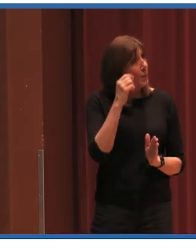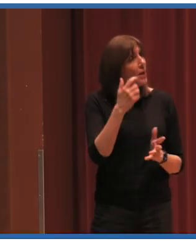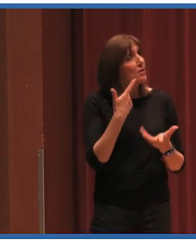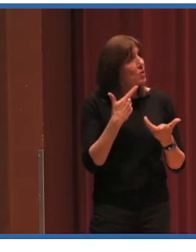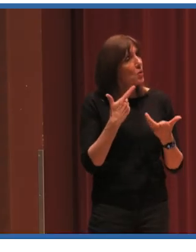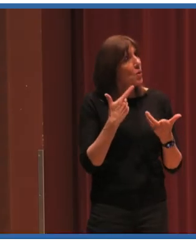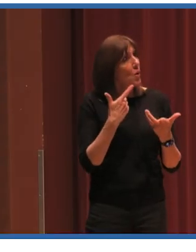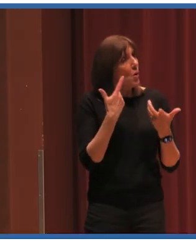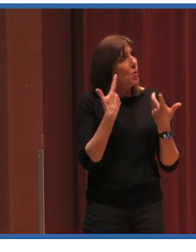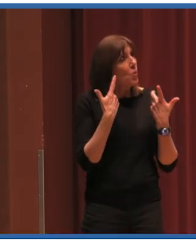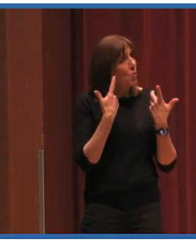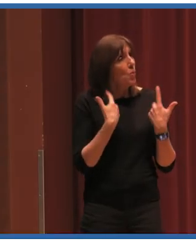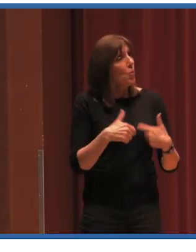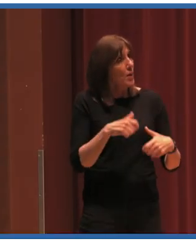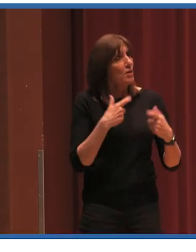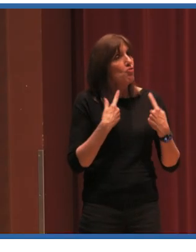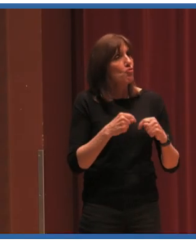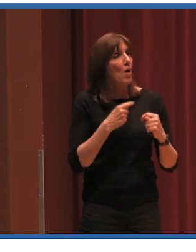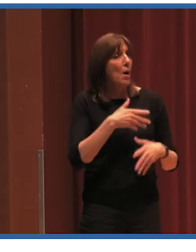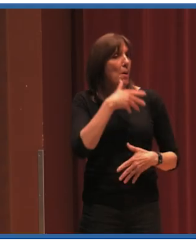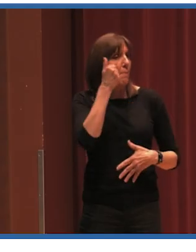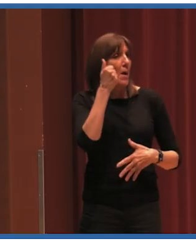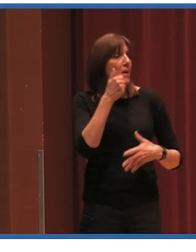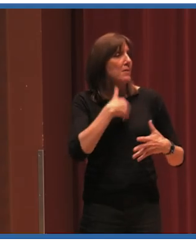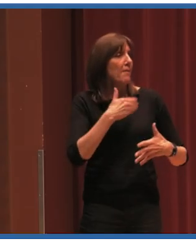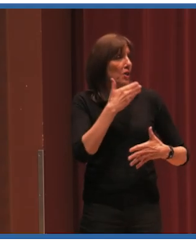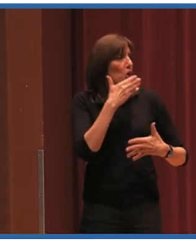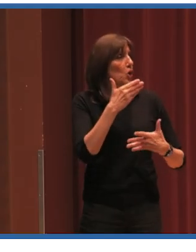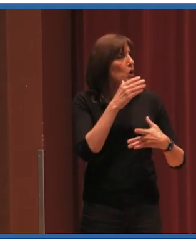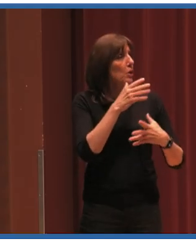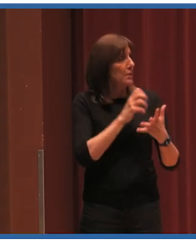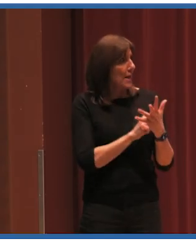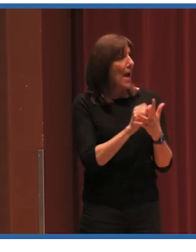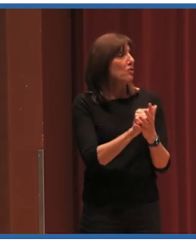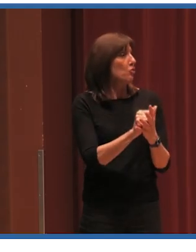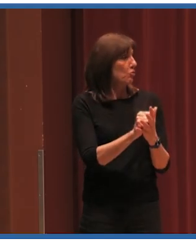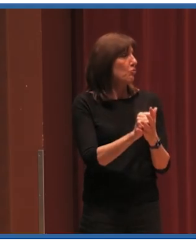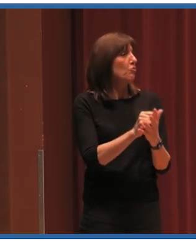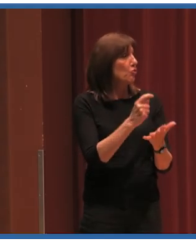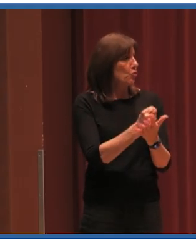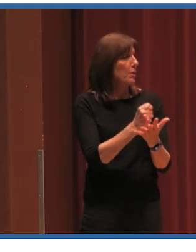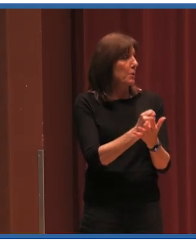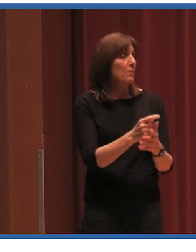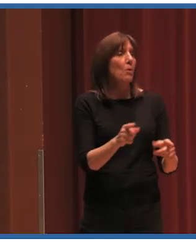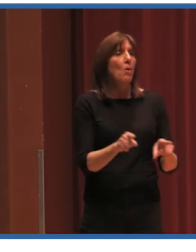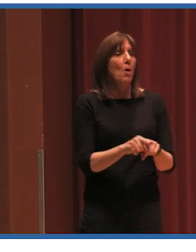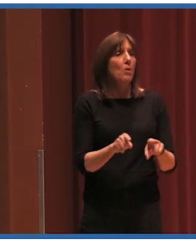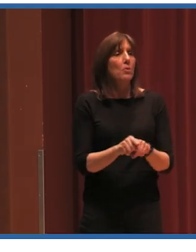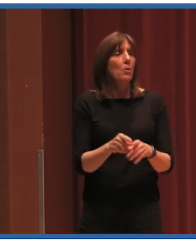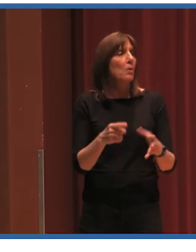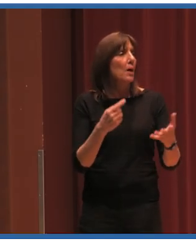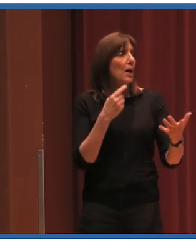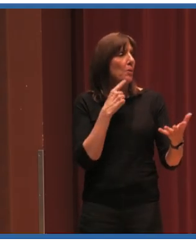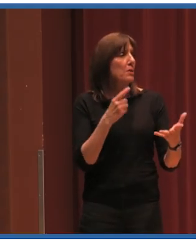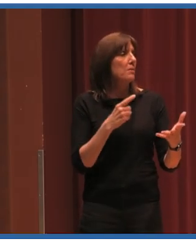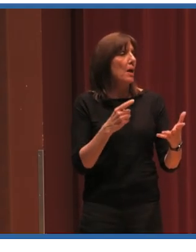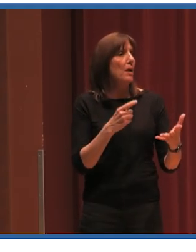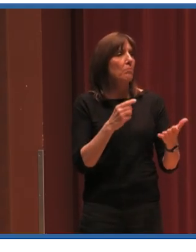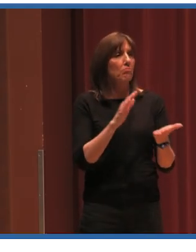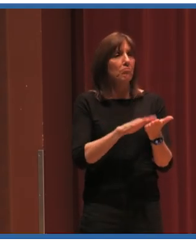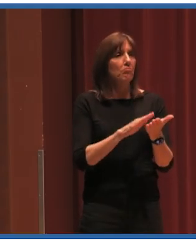but our mortality being lower is a testament to the good cancer care. And then also I'd say a shout out